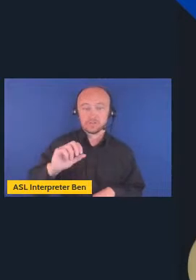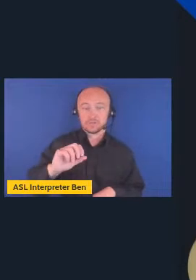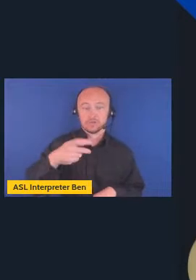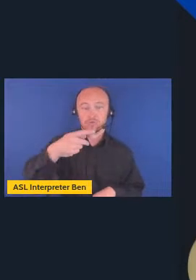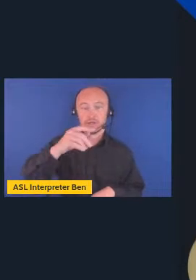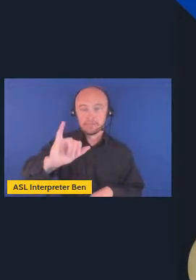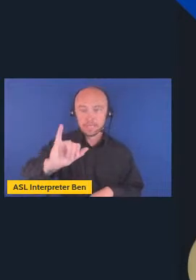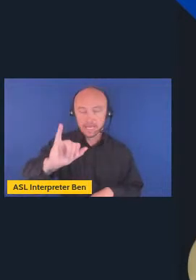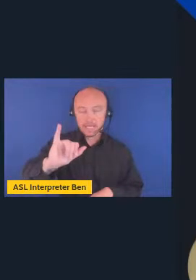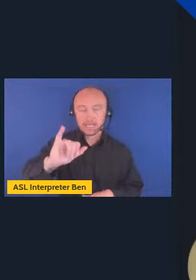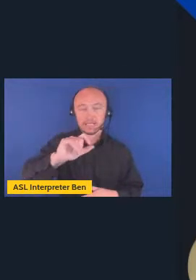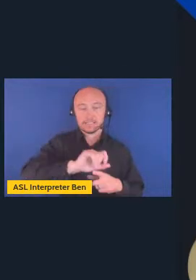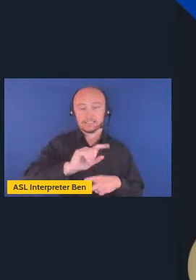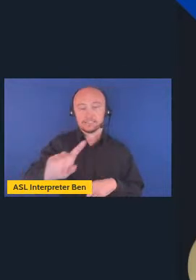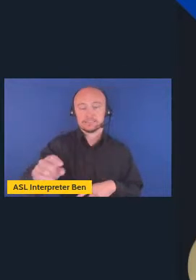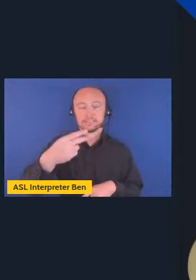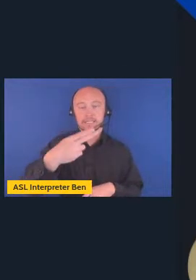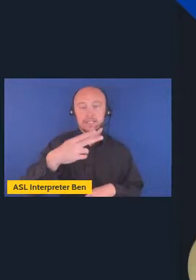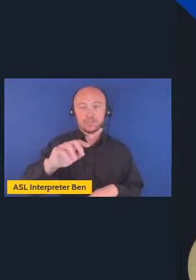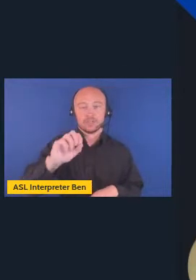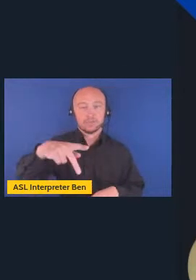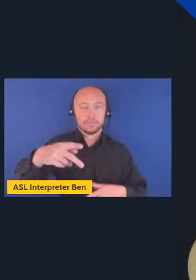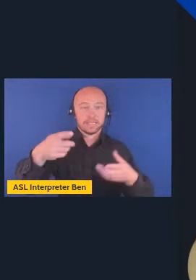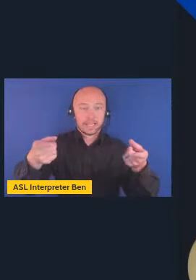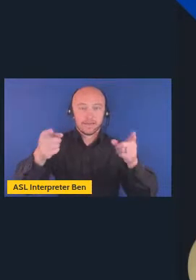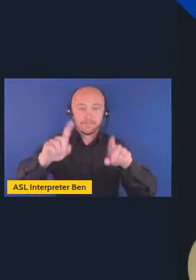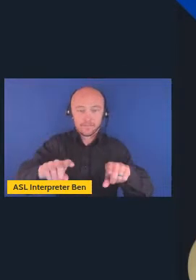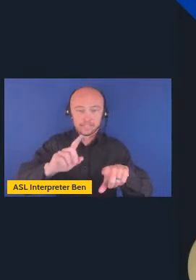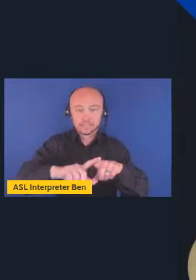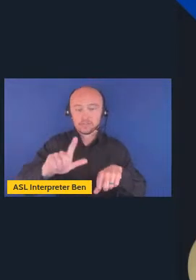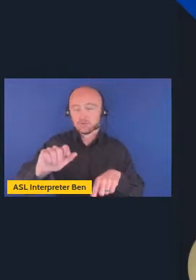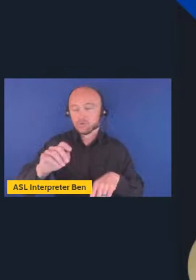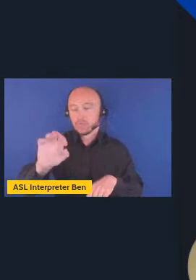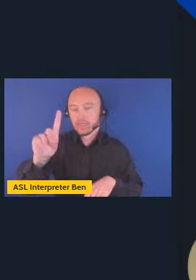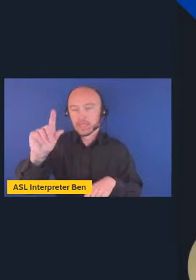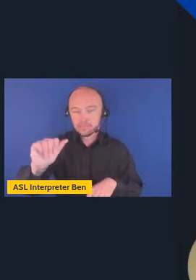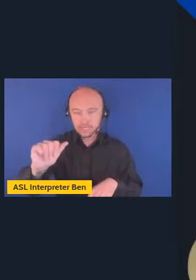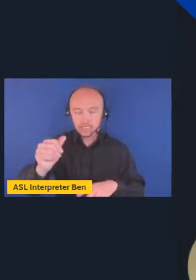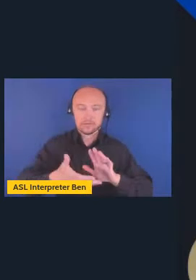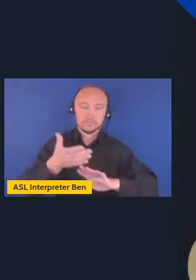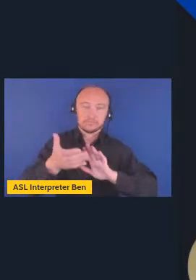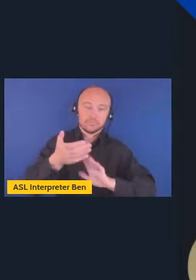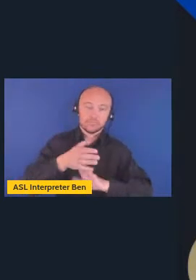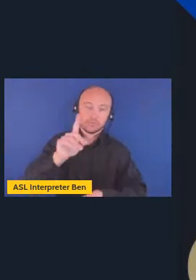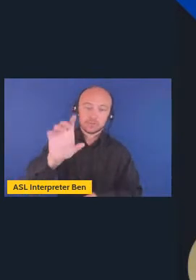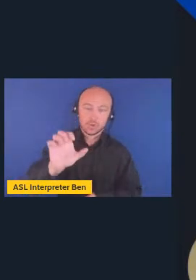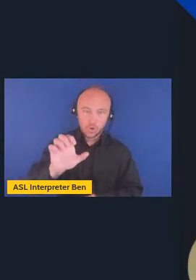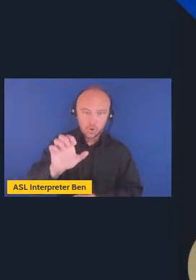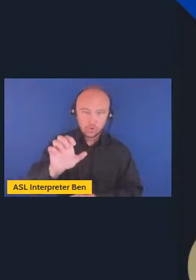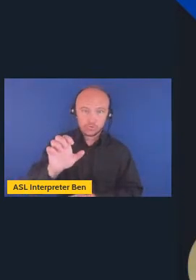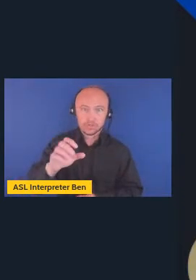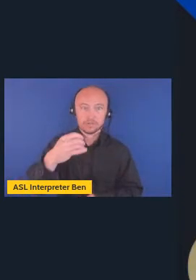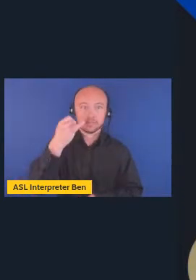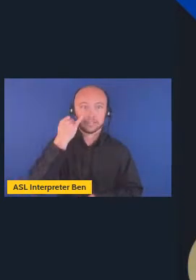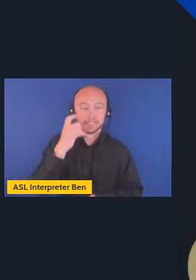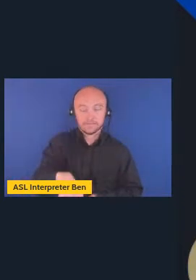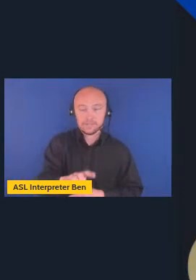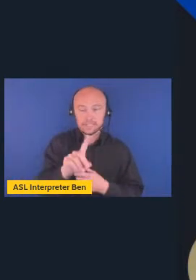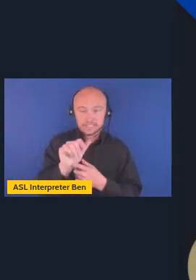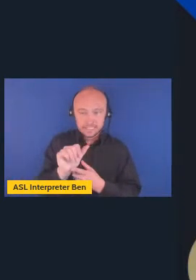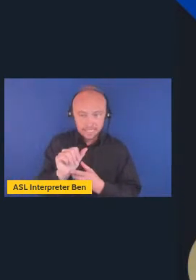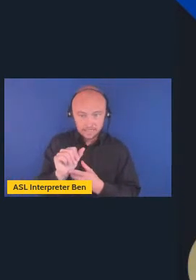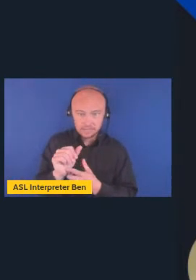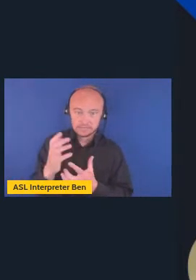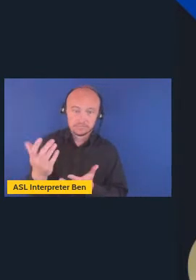to send HTTP events to a Lambda function. The Lambda function will run its code, and if it needs to get data, it could get it from